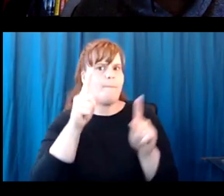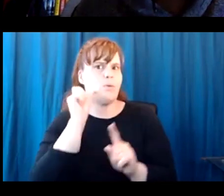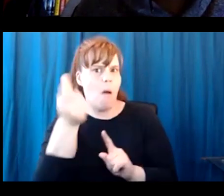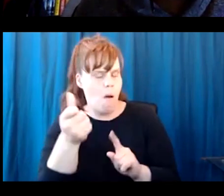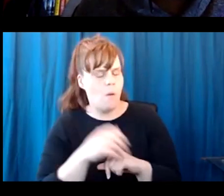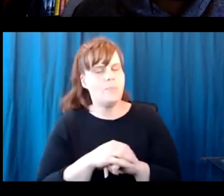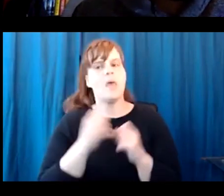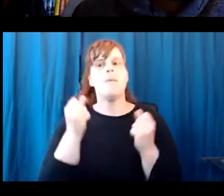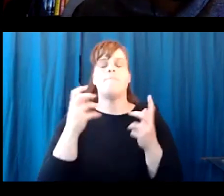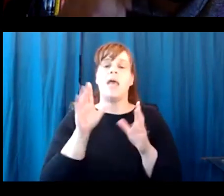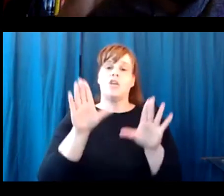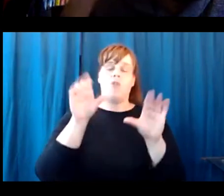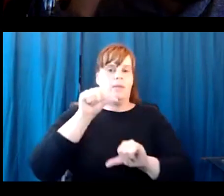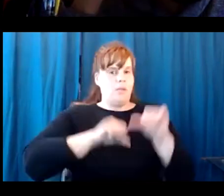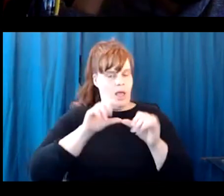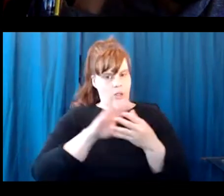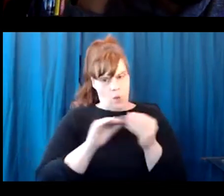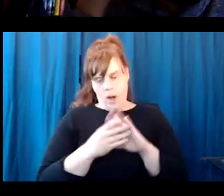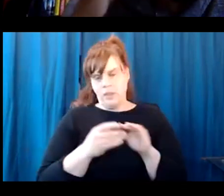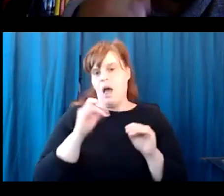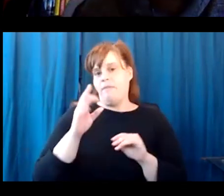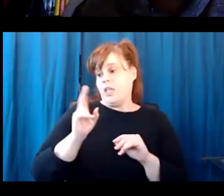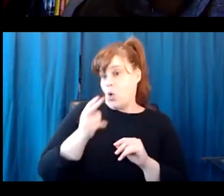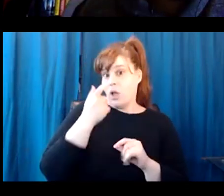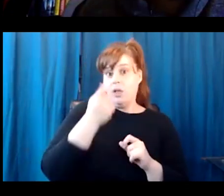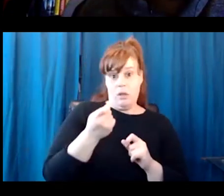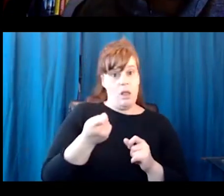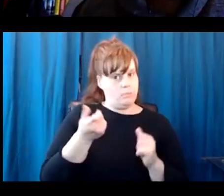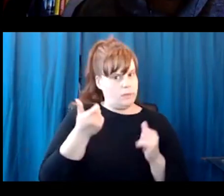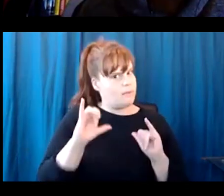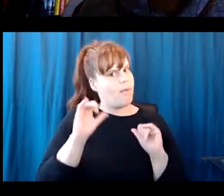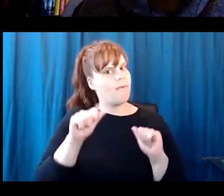great science stories destined to be of historical interest are still to be written.